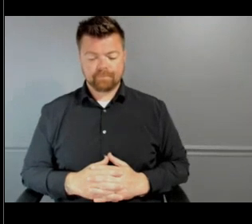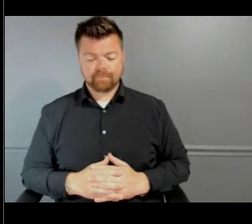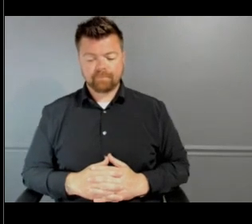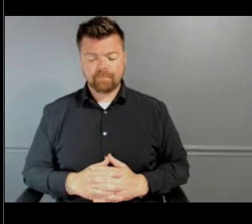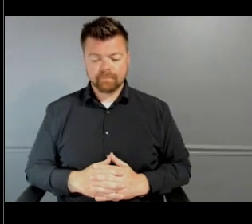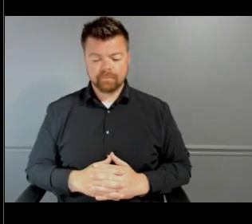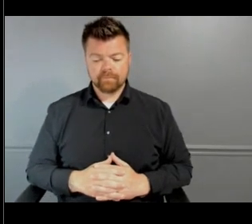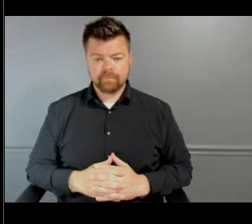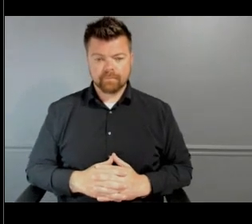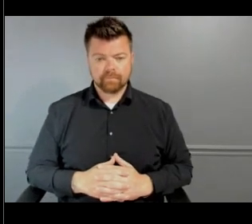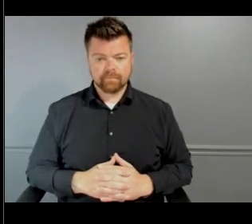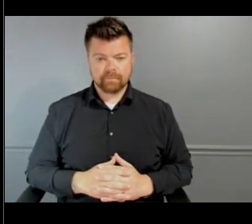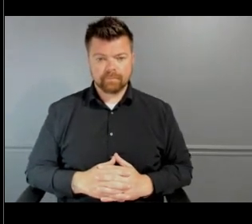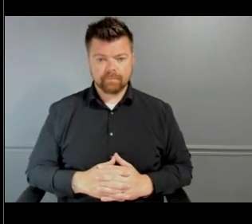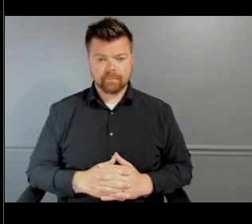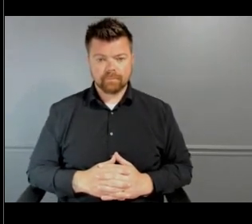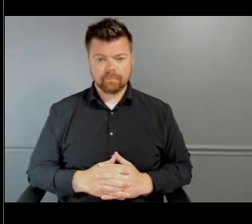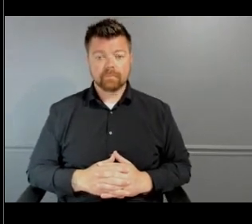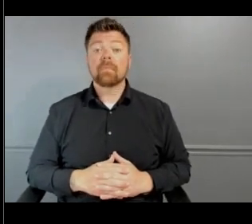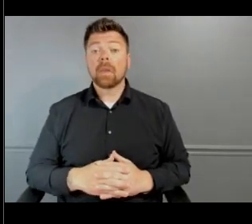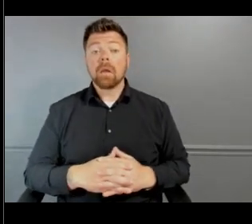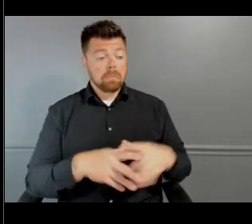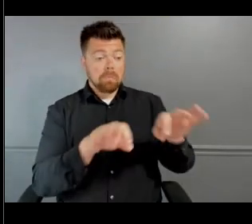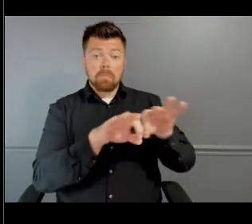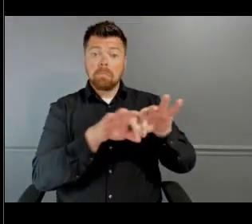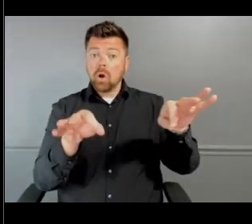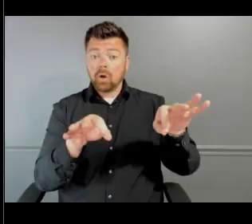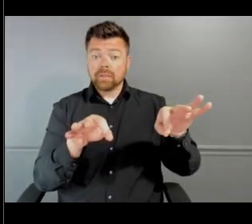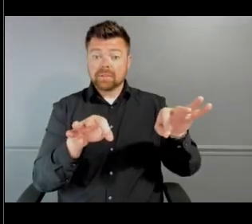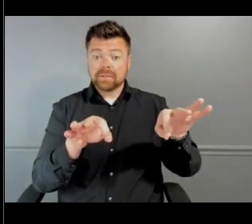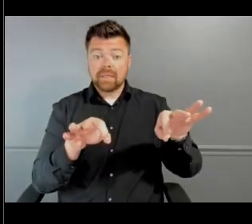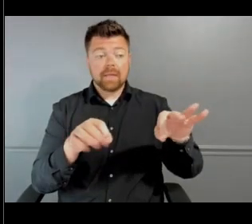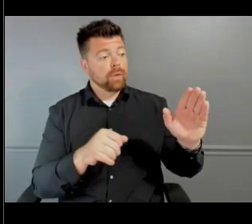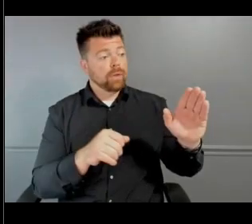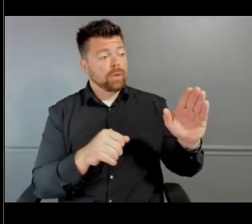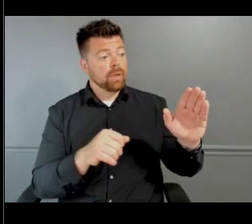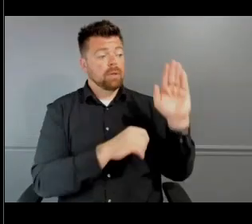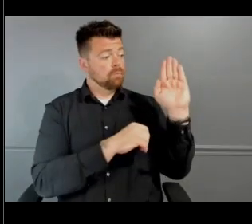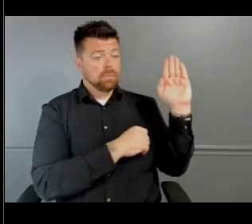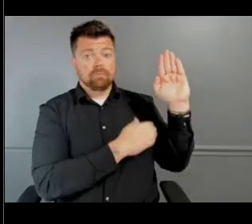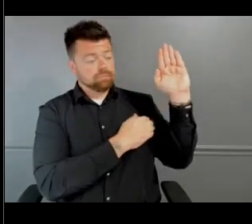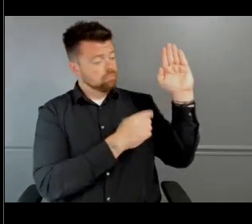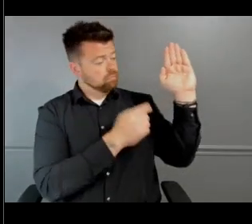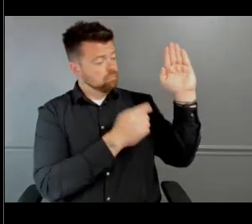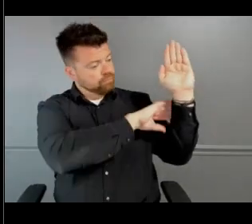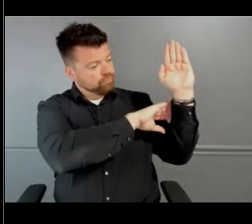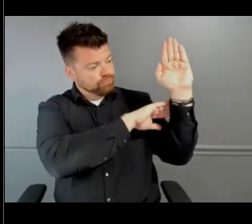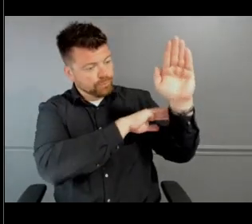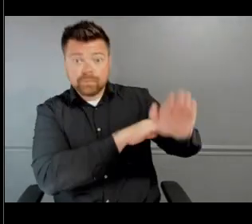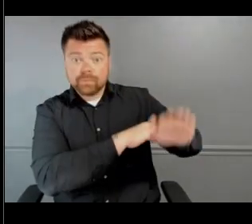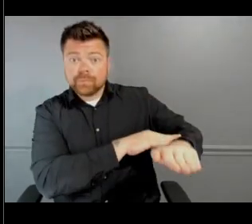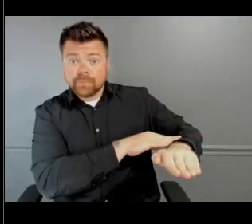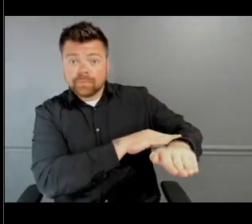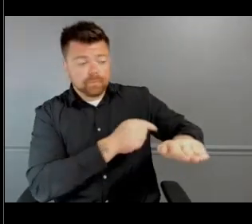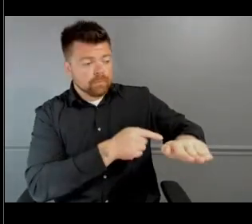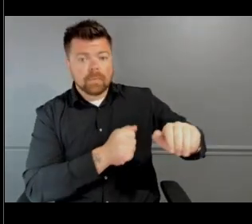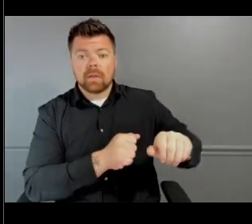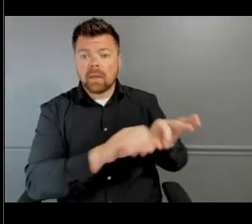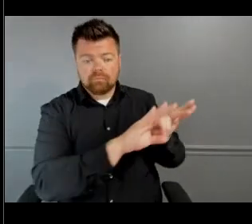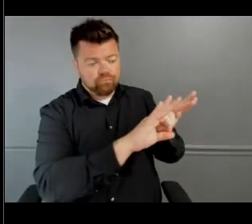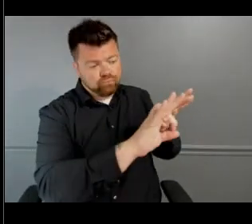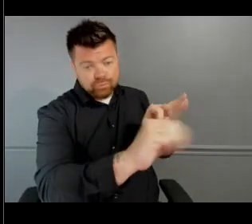Fold down grab bars. Wall reinforcing provided for installing